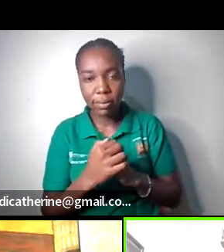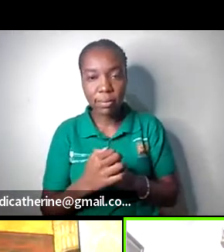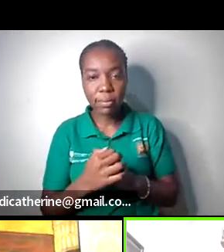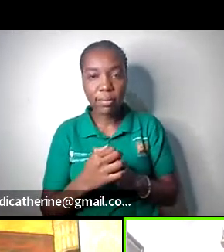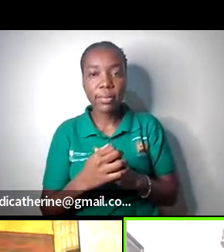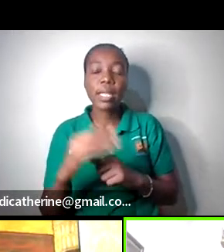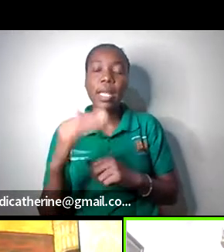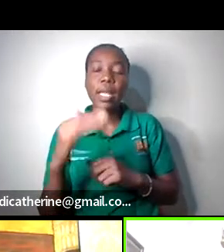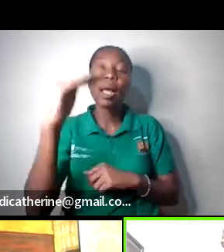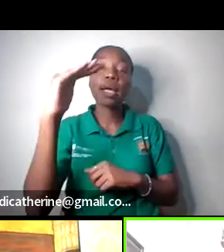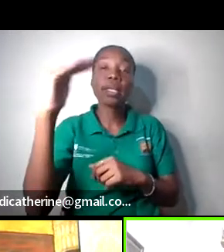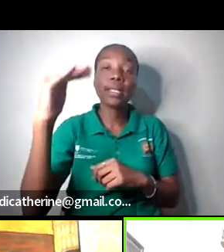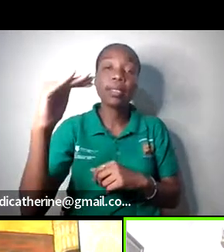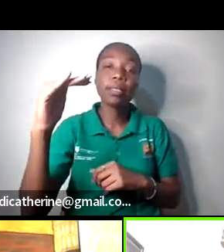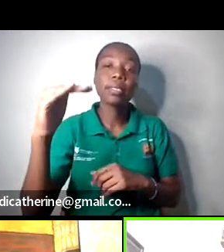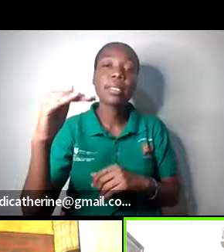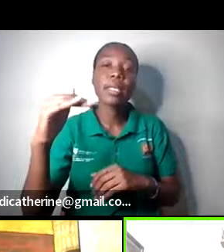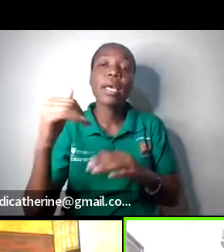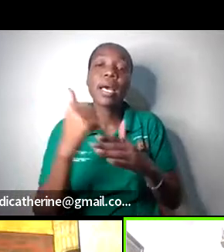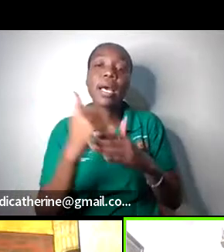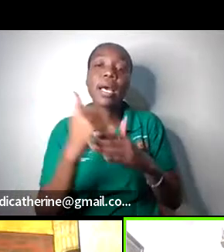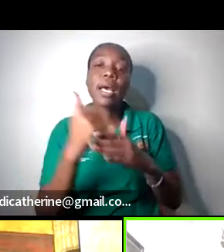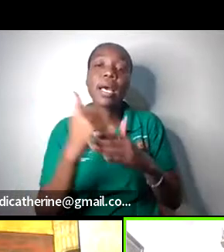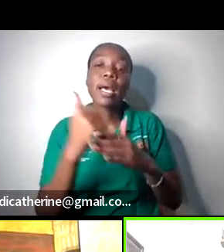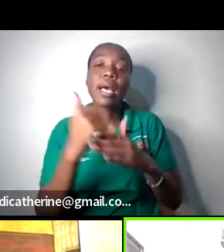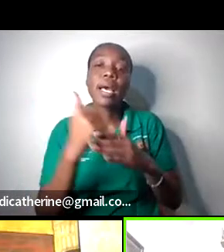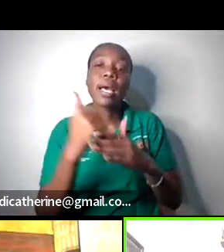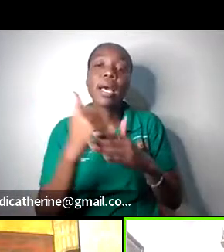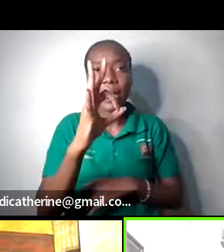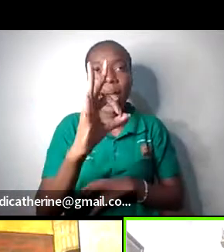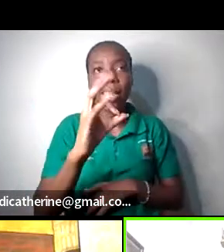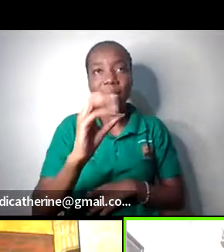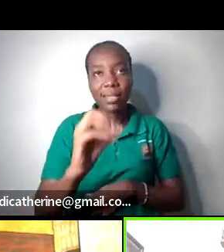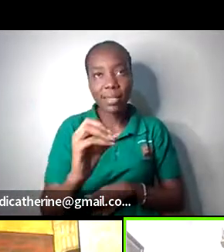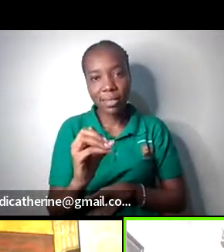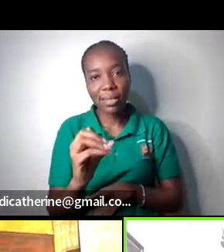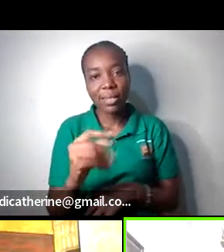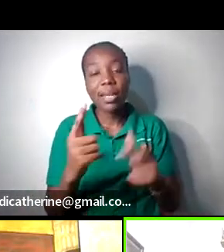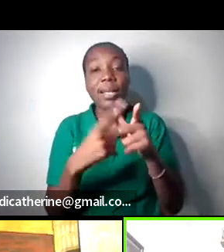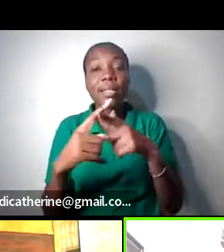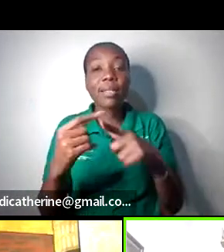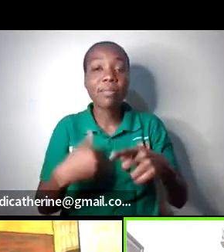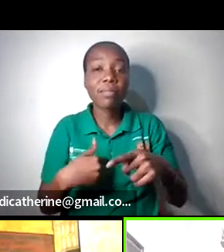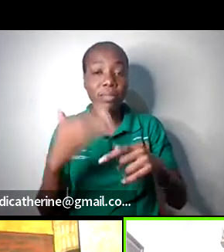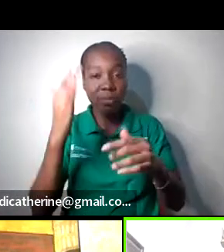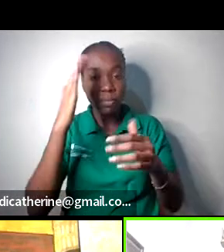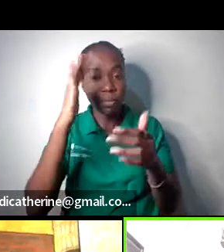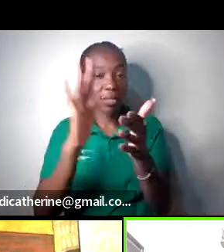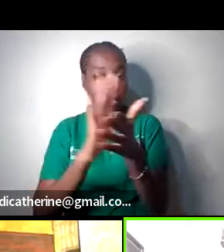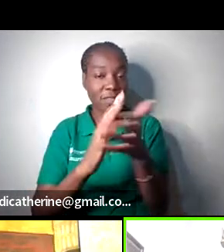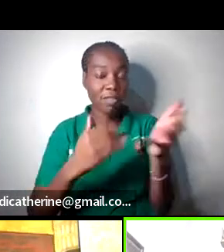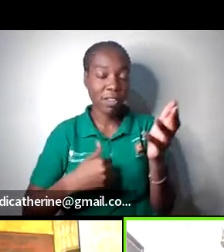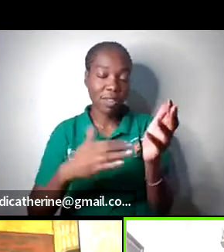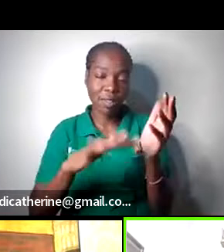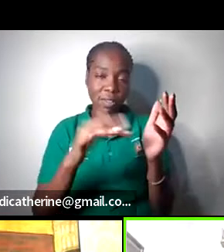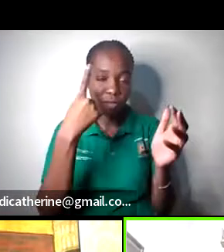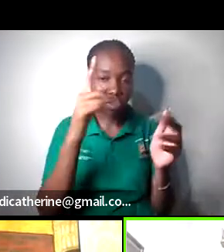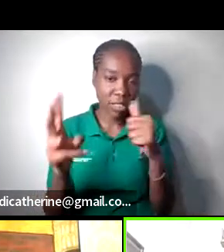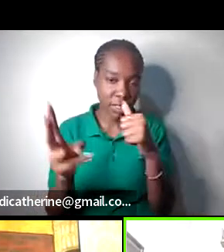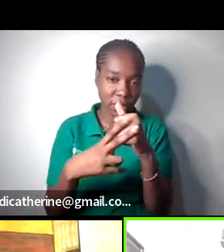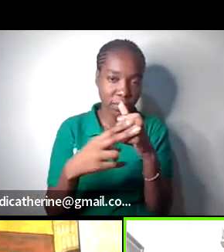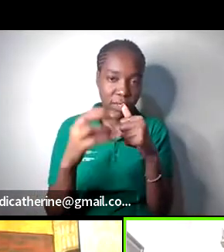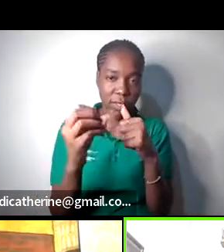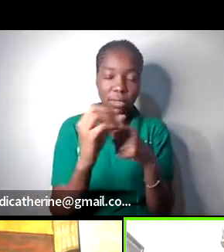adults below the age of 30, and I believe they're somewhere in the region of 70%. This